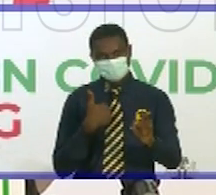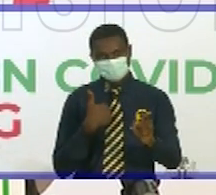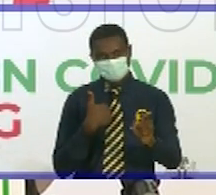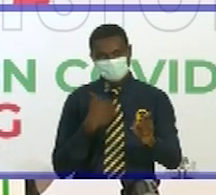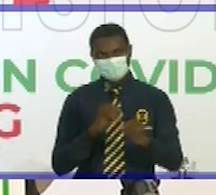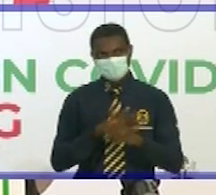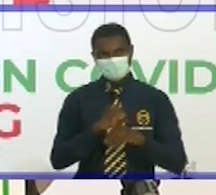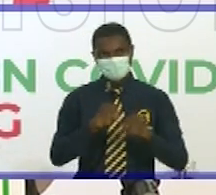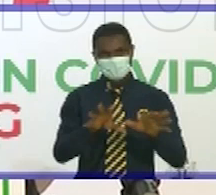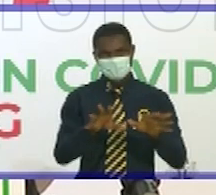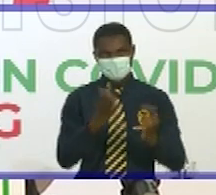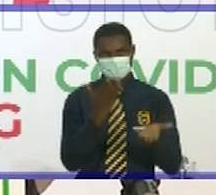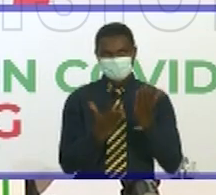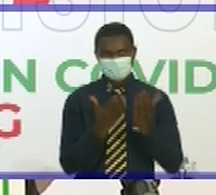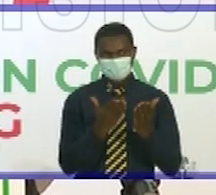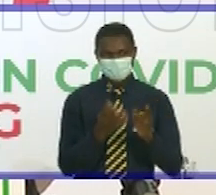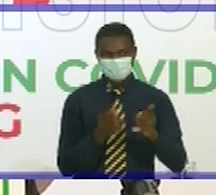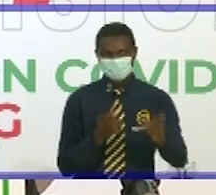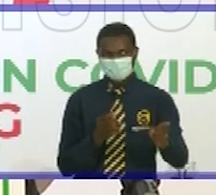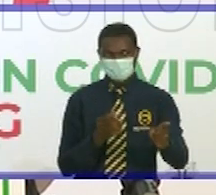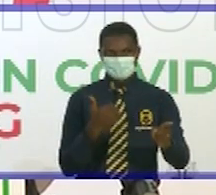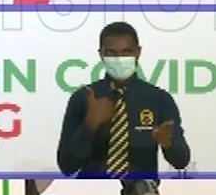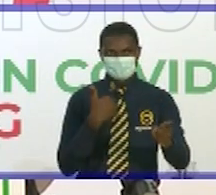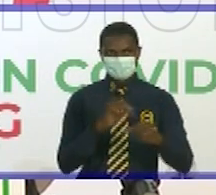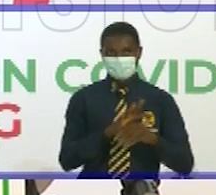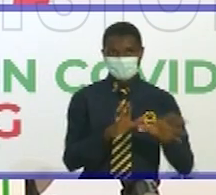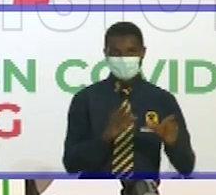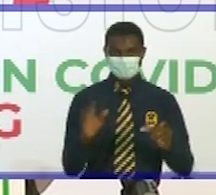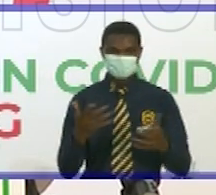exposure si boye en to ni COVID 19